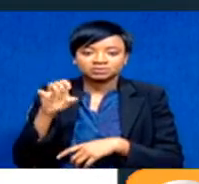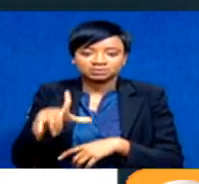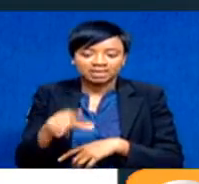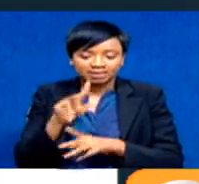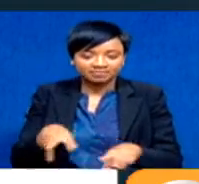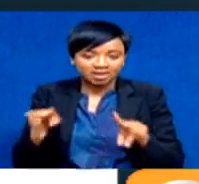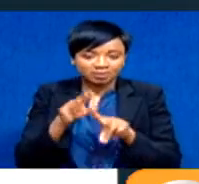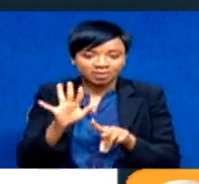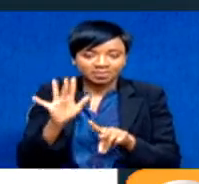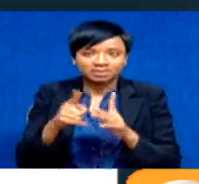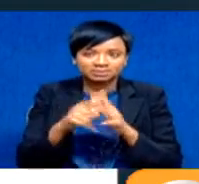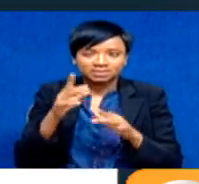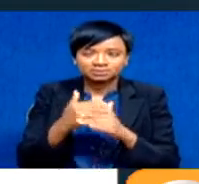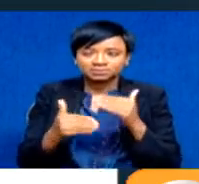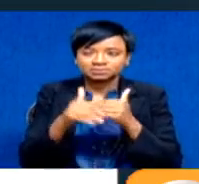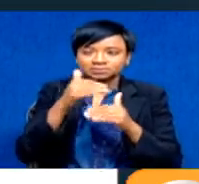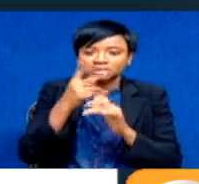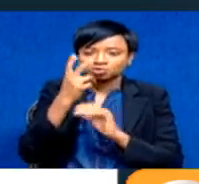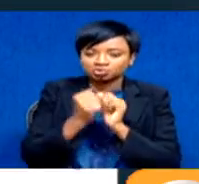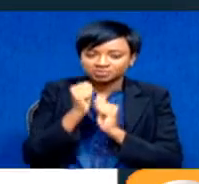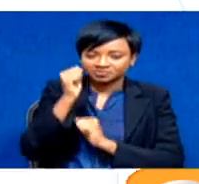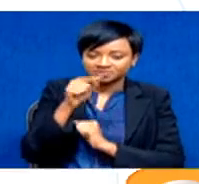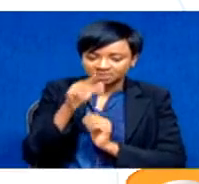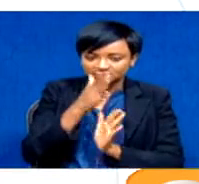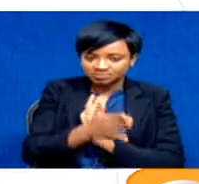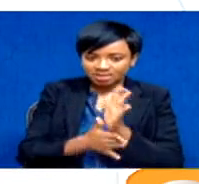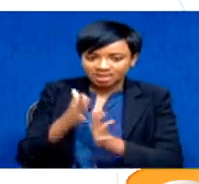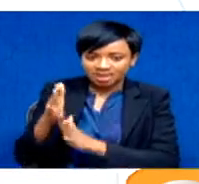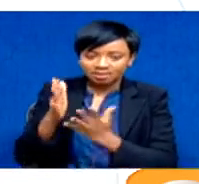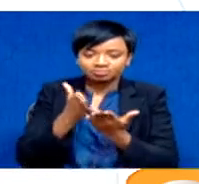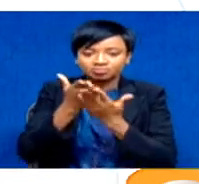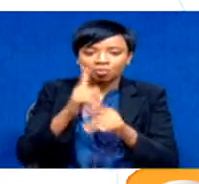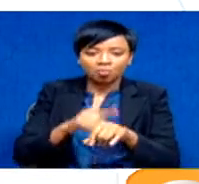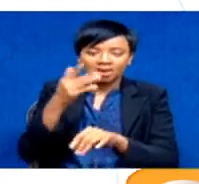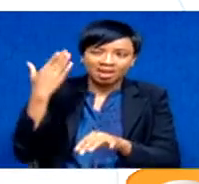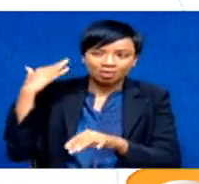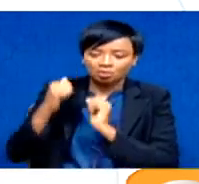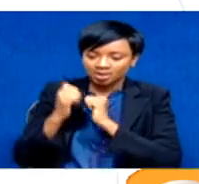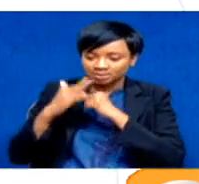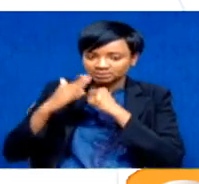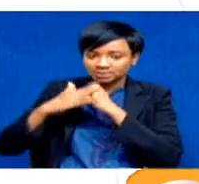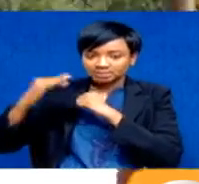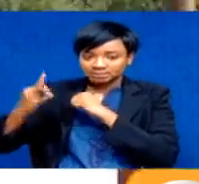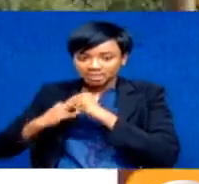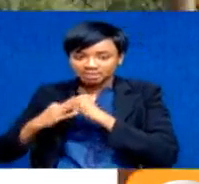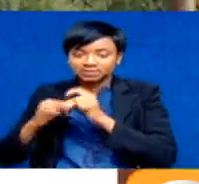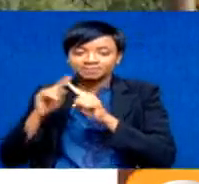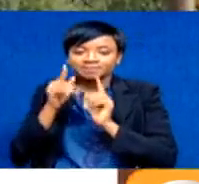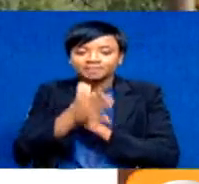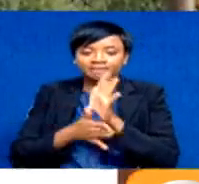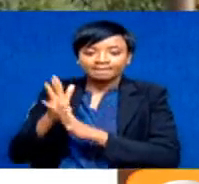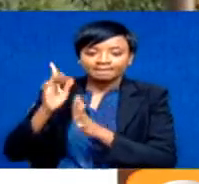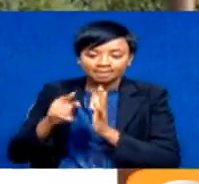Though construction began in 2015, it was a plan first proposed in 1998. The scheme